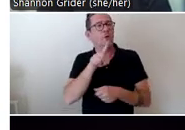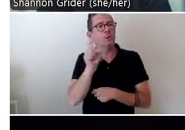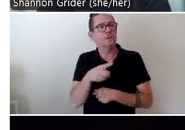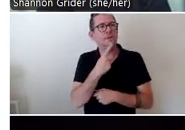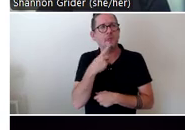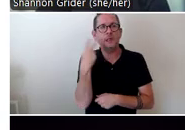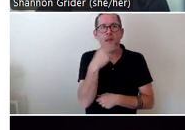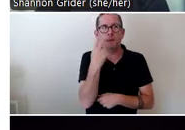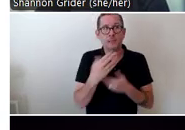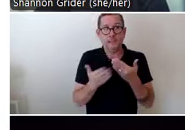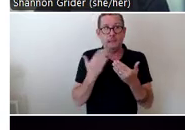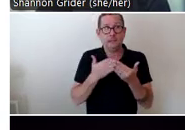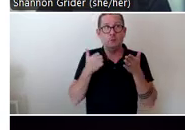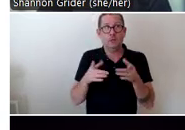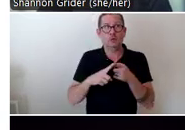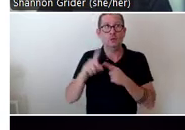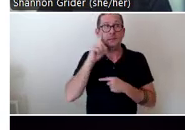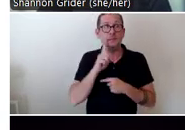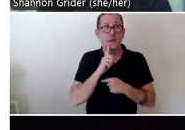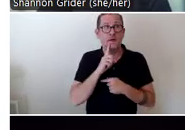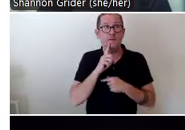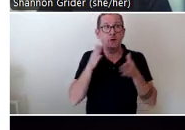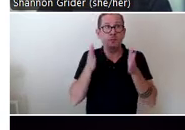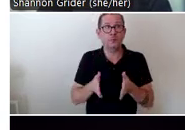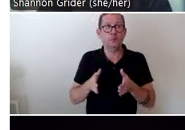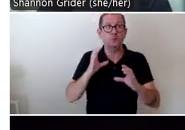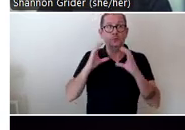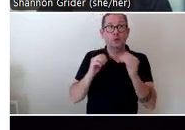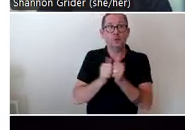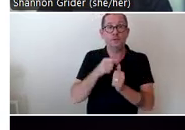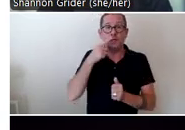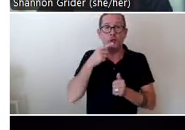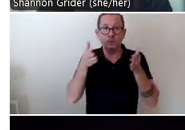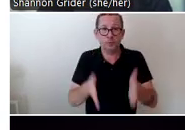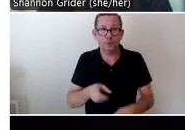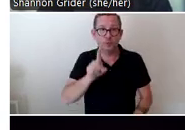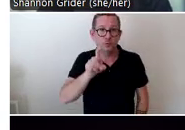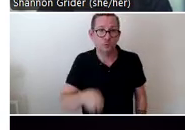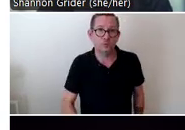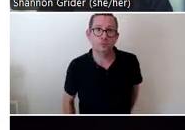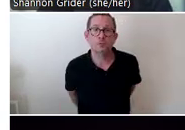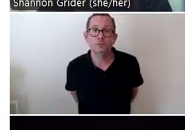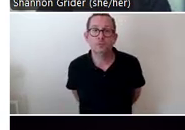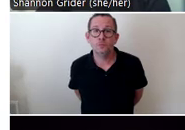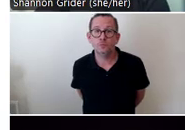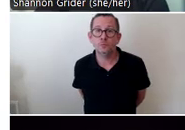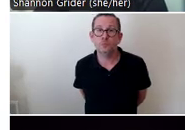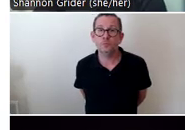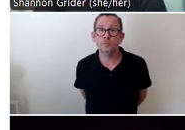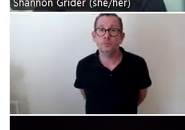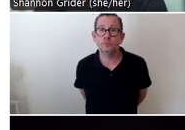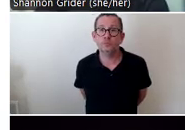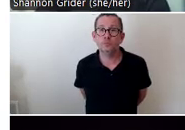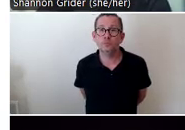ask, true or false? First question, lip reading is the easiest way for a deaf person to communicate with a hearing person.